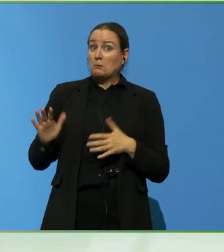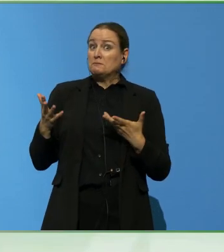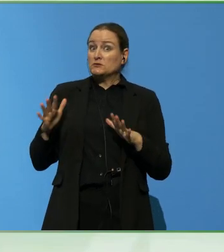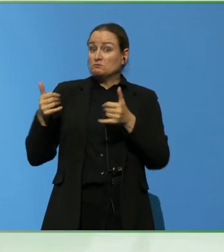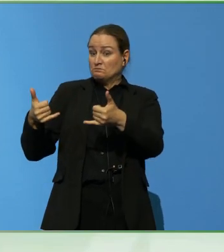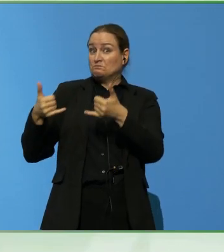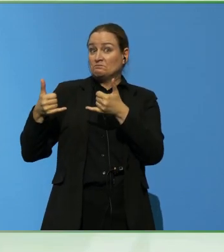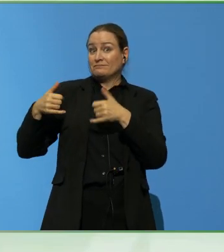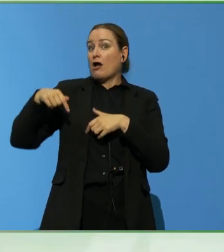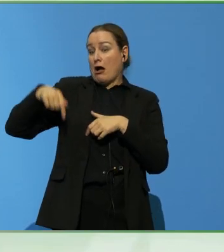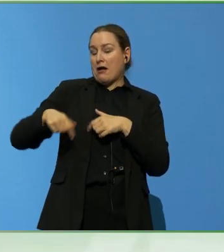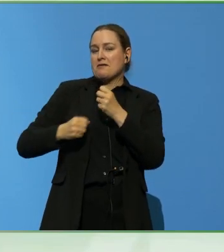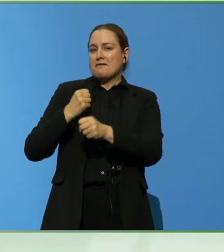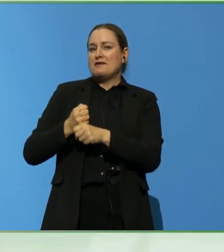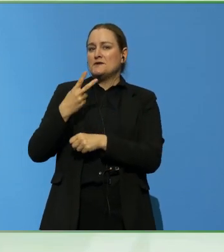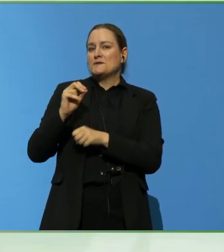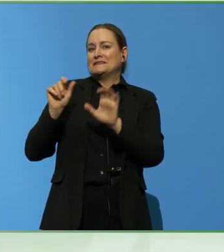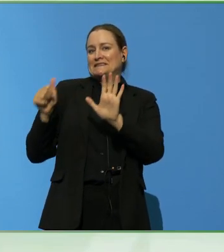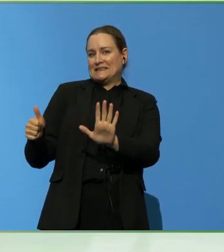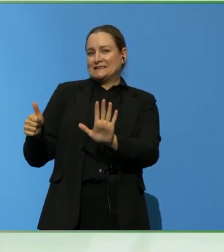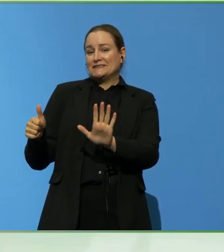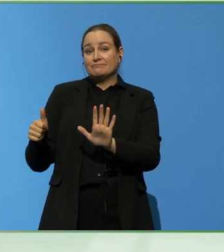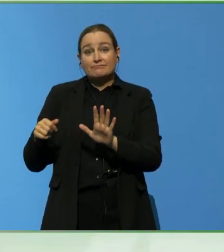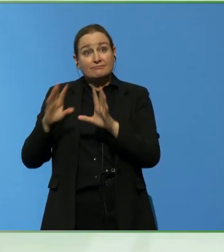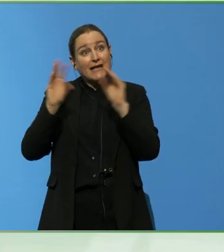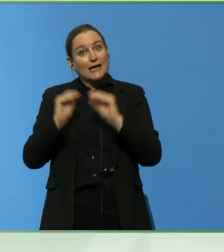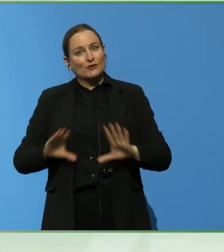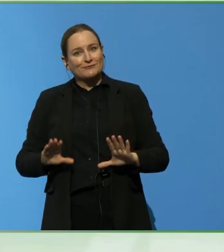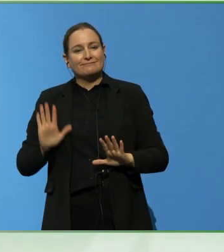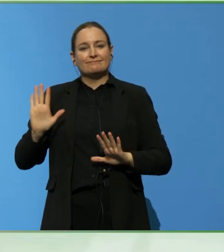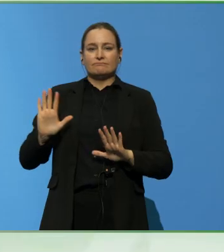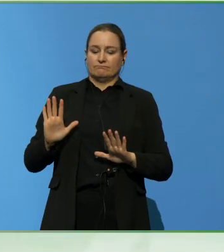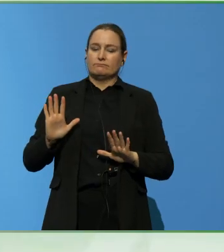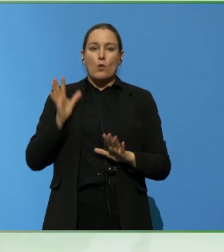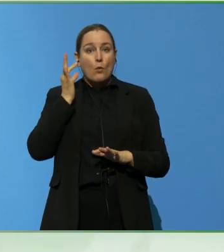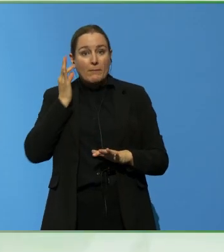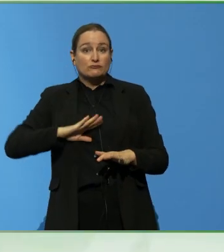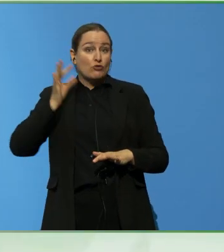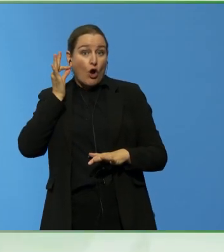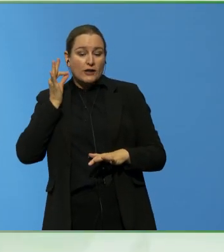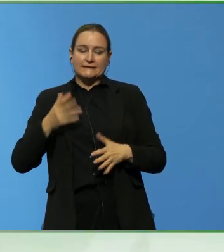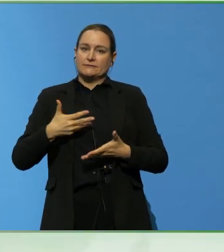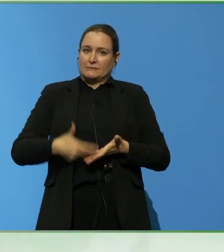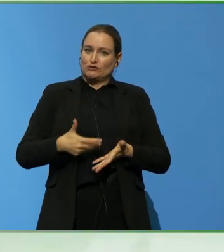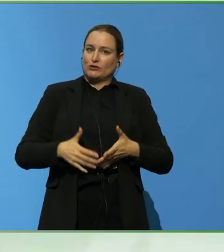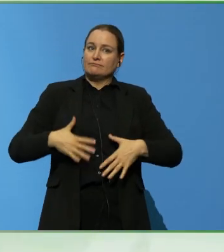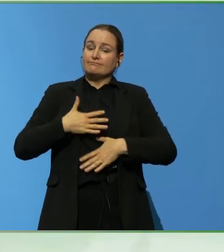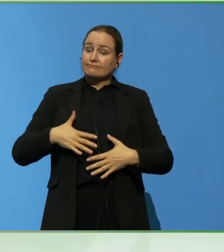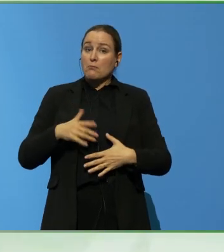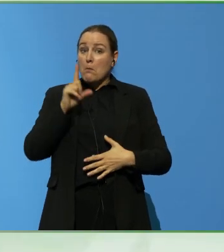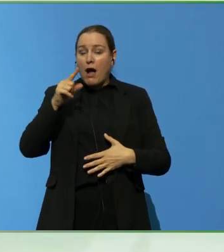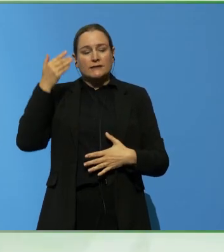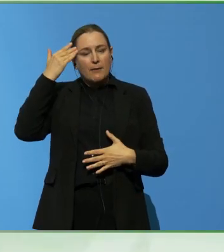awardee of 2026 Zero Project, focused on menstrual health support for women and girls with intellectual disabilities,